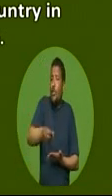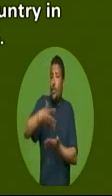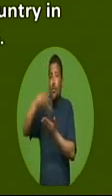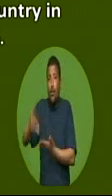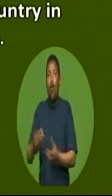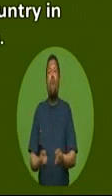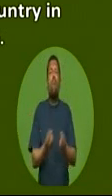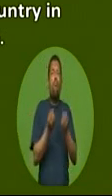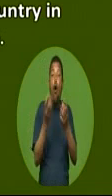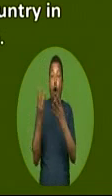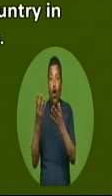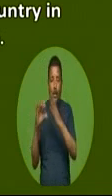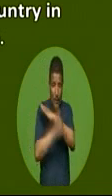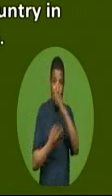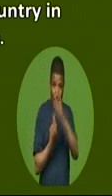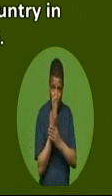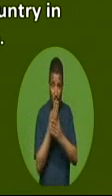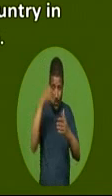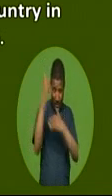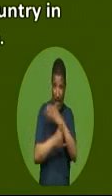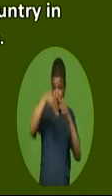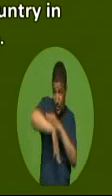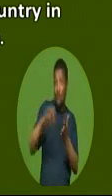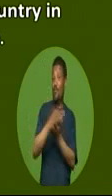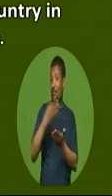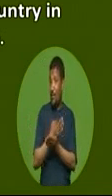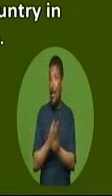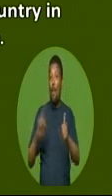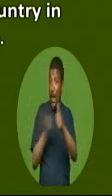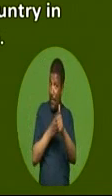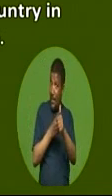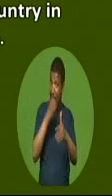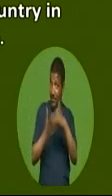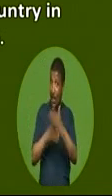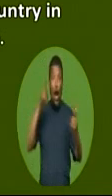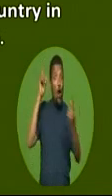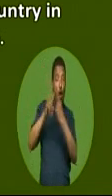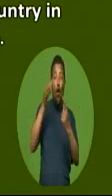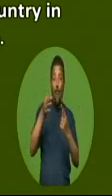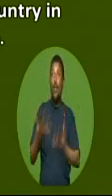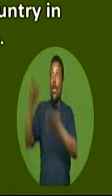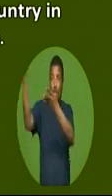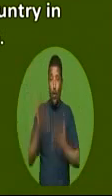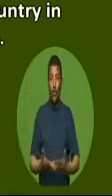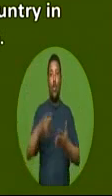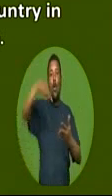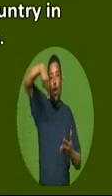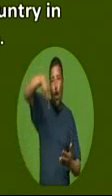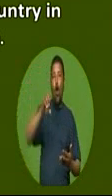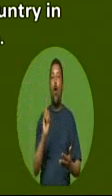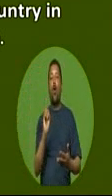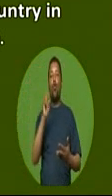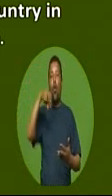more domestic products. The primary goal of import quotas is to reduce